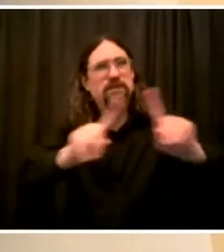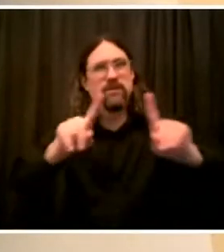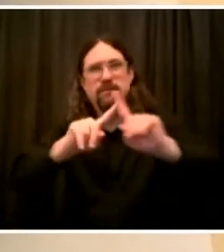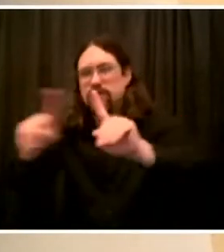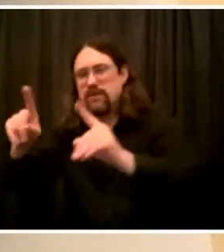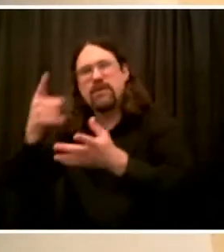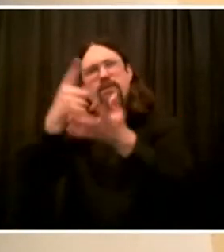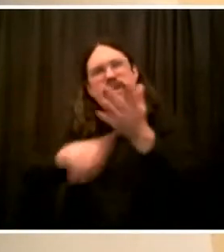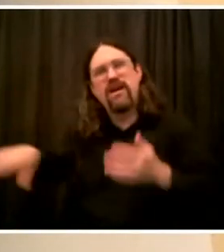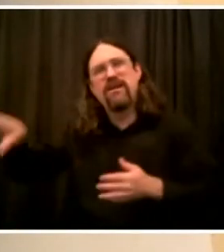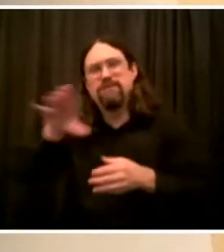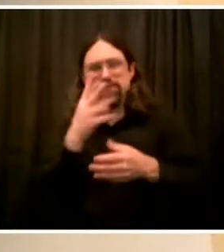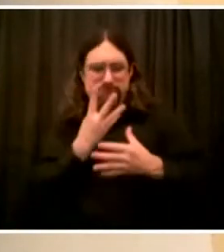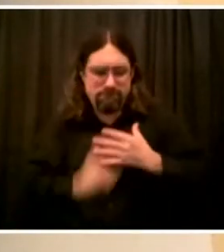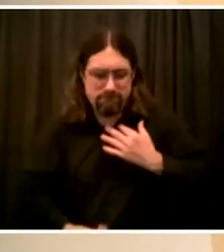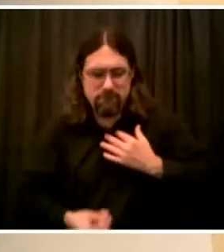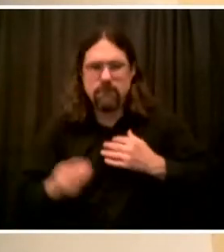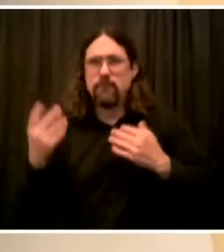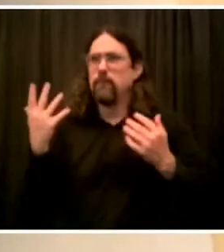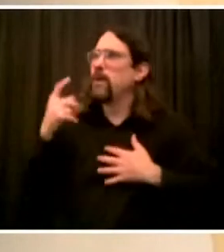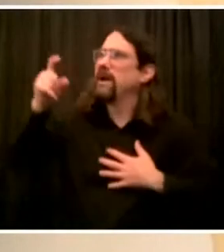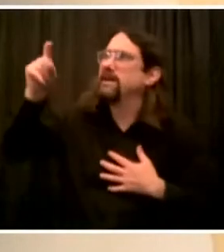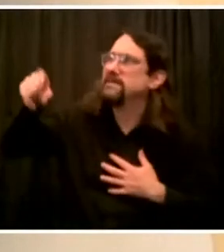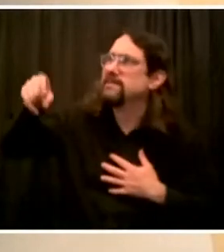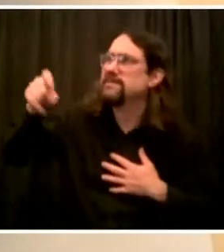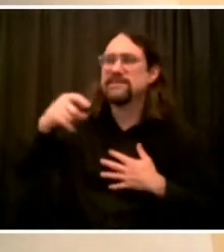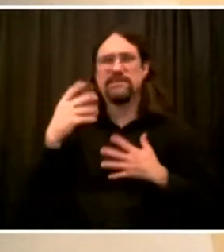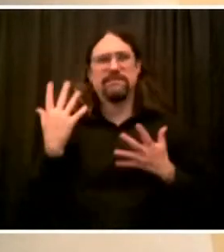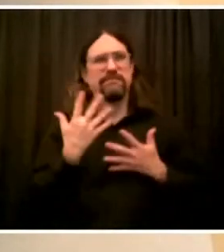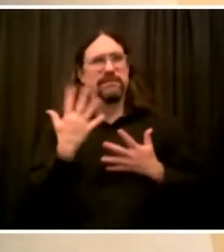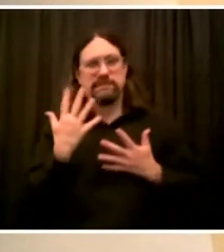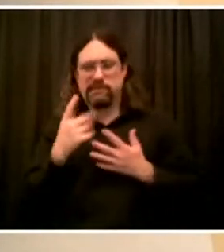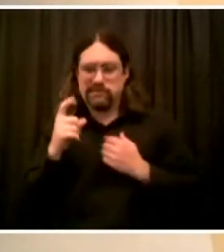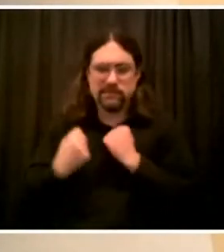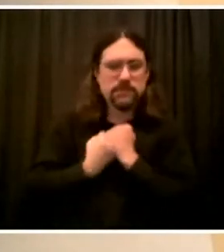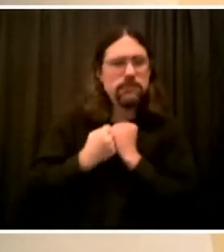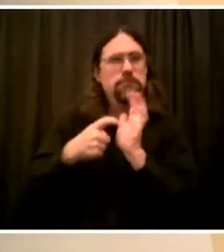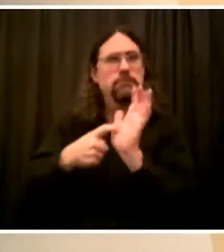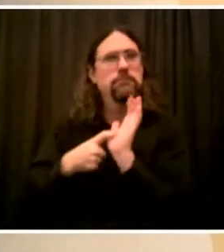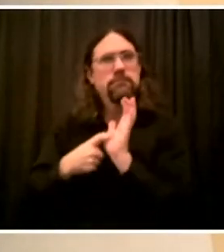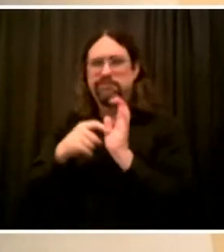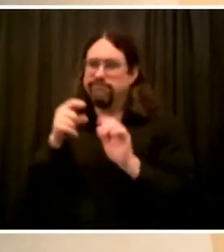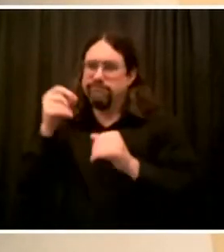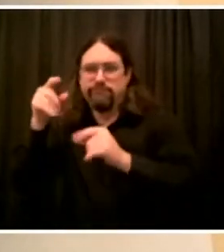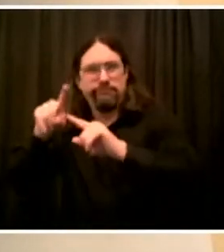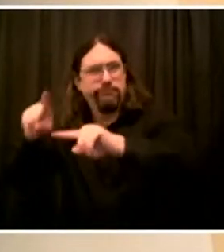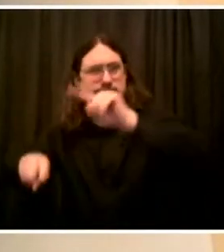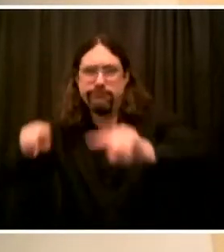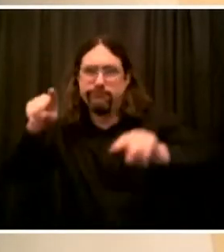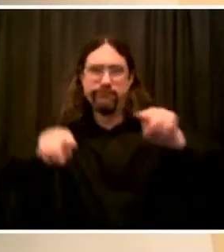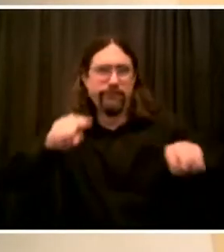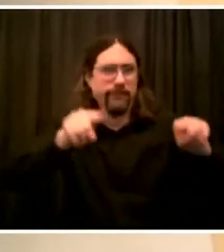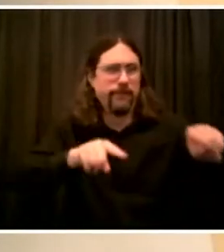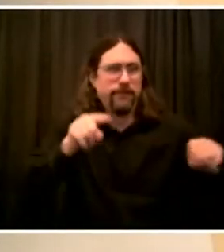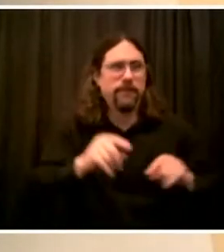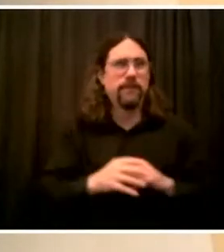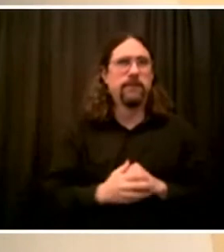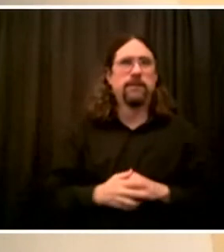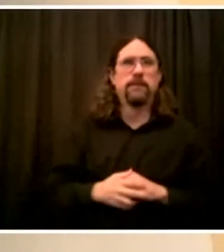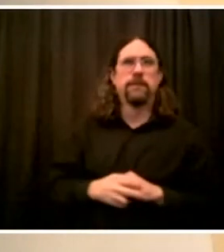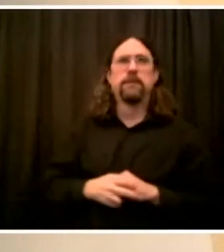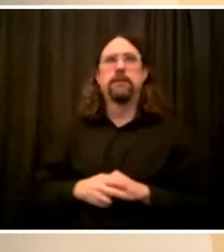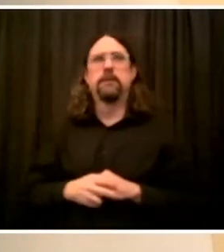this since the beginning, that the victory one night might simply be to get someone to say, I'll accept services and go to the entry